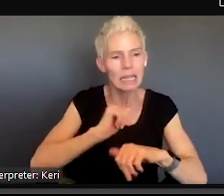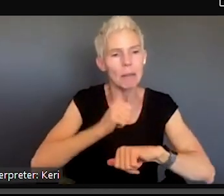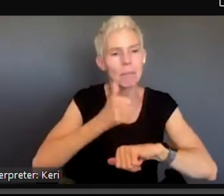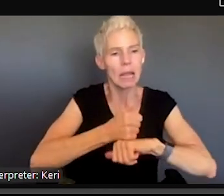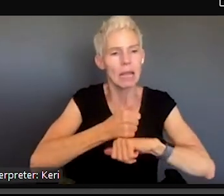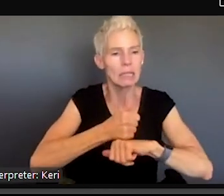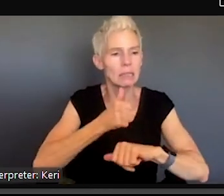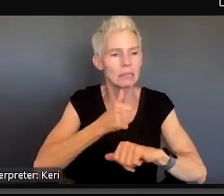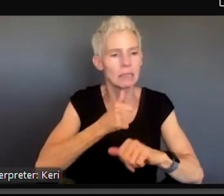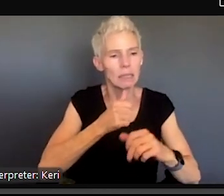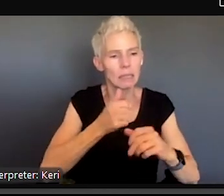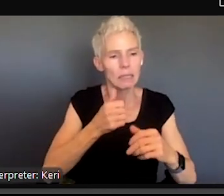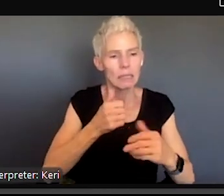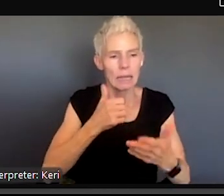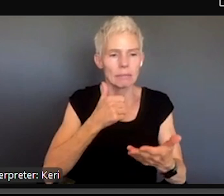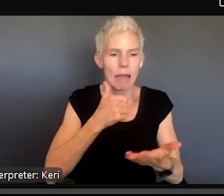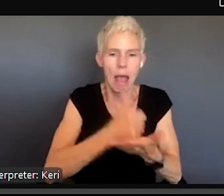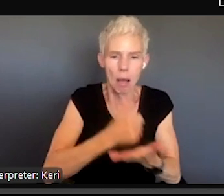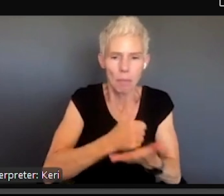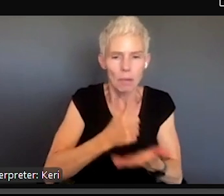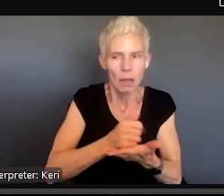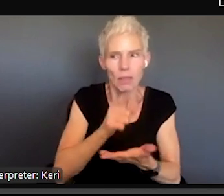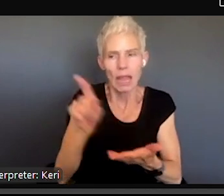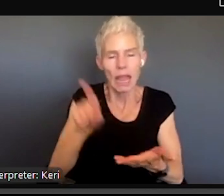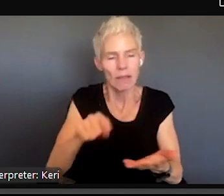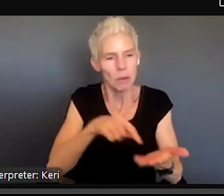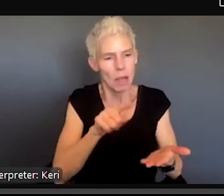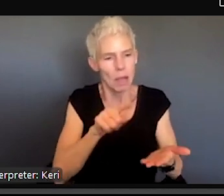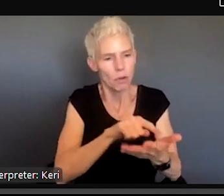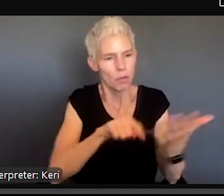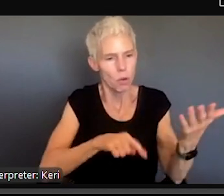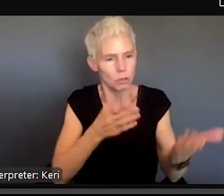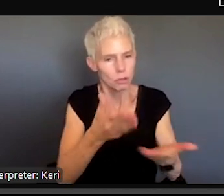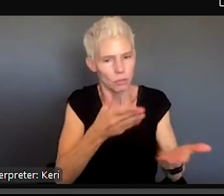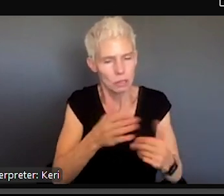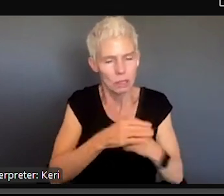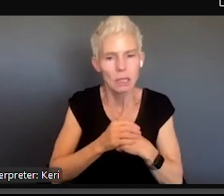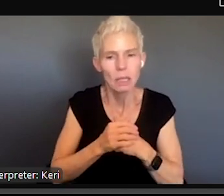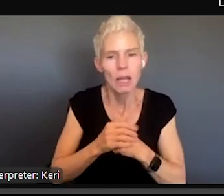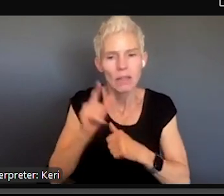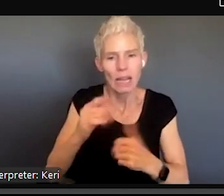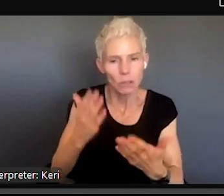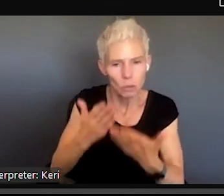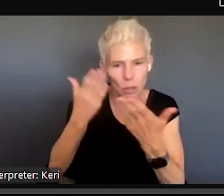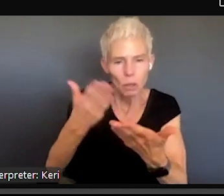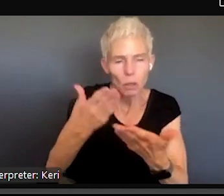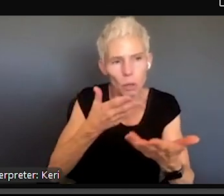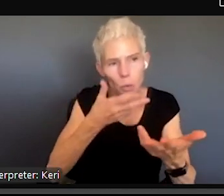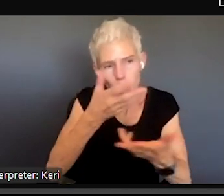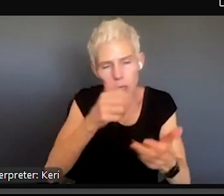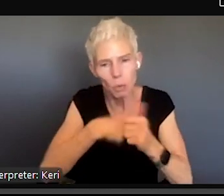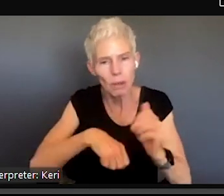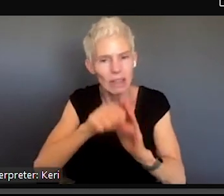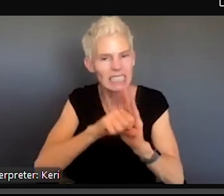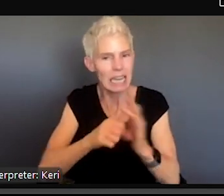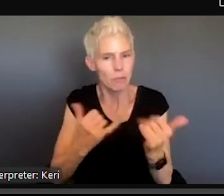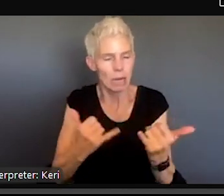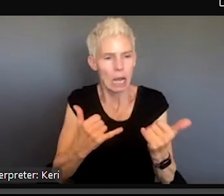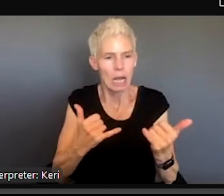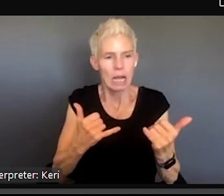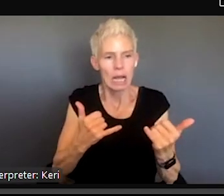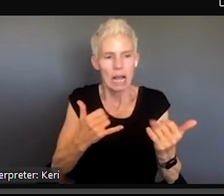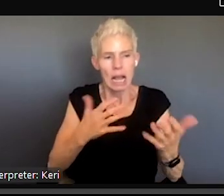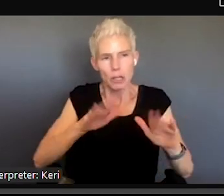their services. And so those are our recommendations that we're working with the state on. We're not quite there